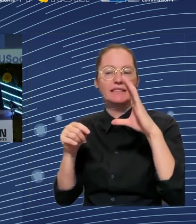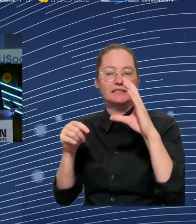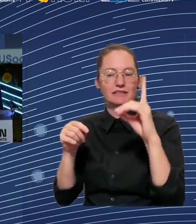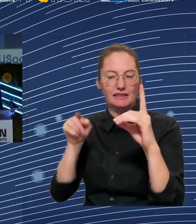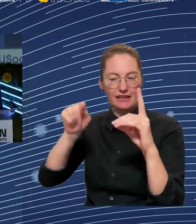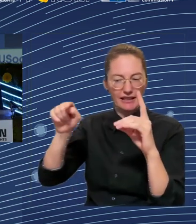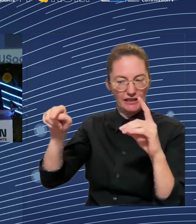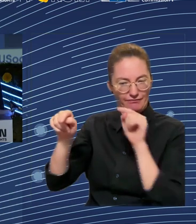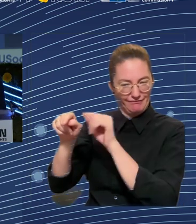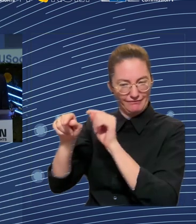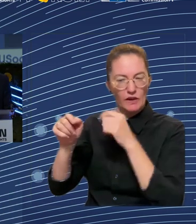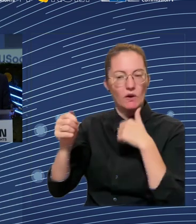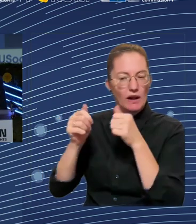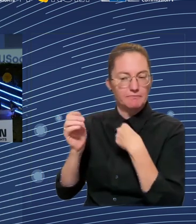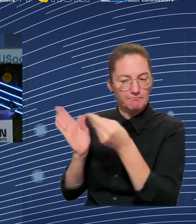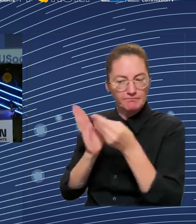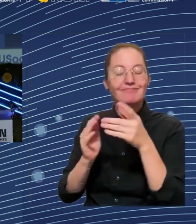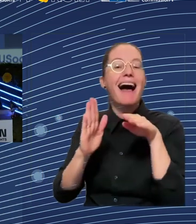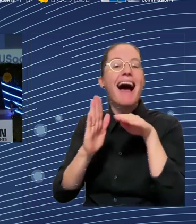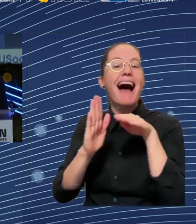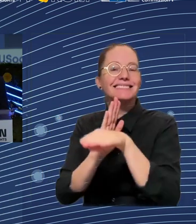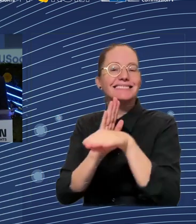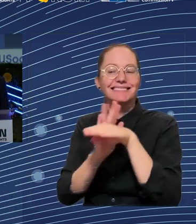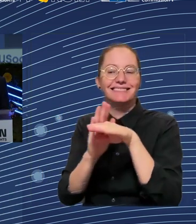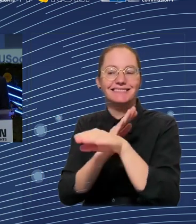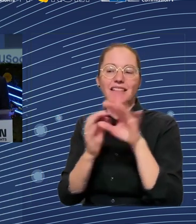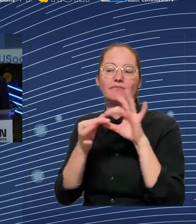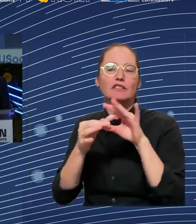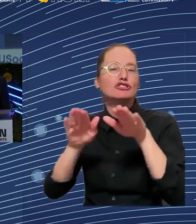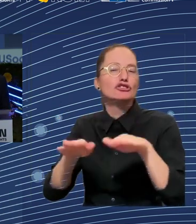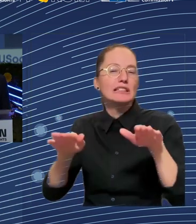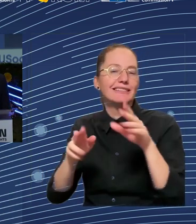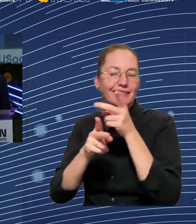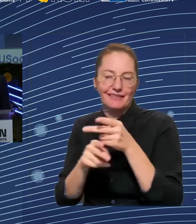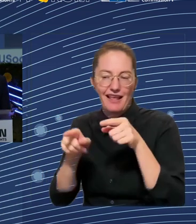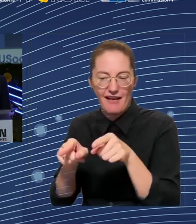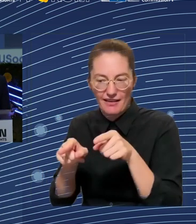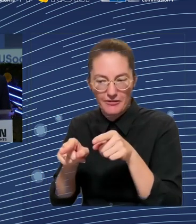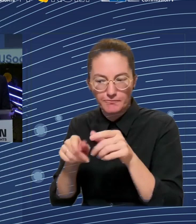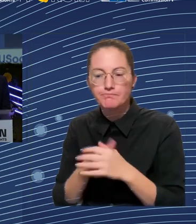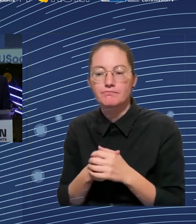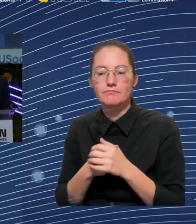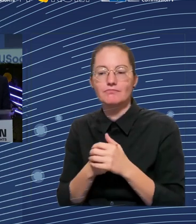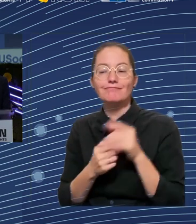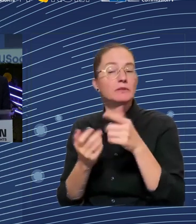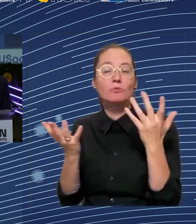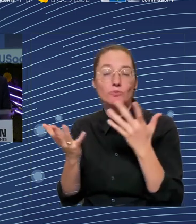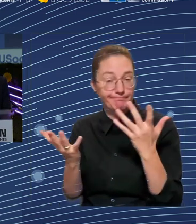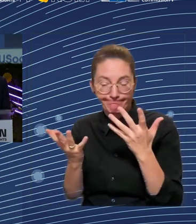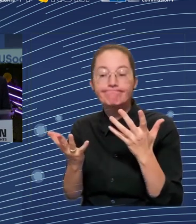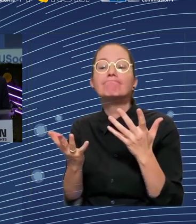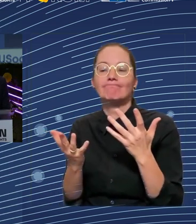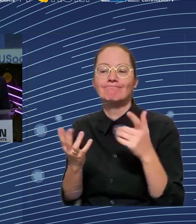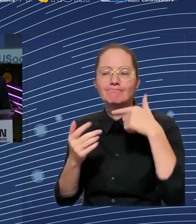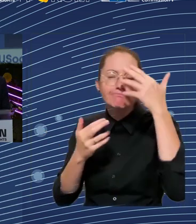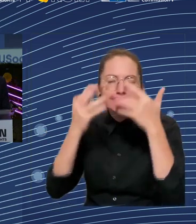could collect data on this. And you can see this in these maps over there on the slide. I think the key takeaway from this analysis is